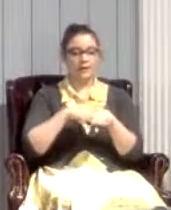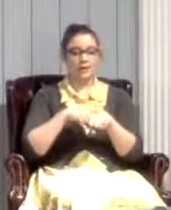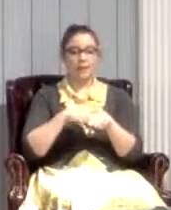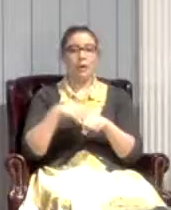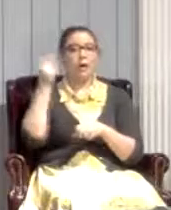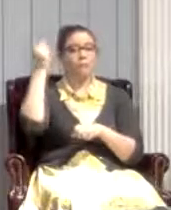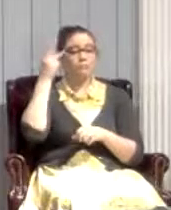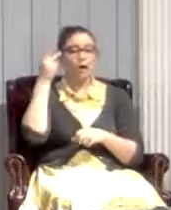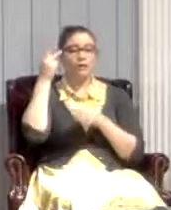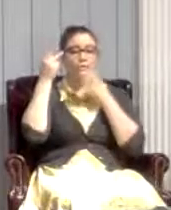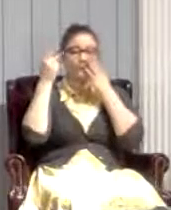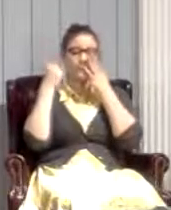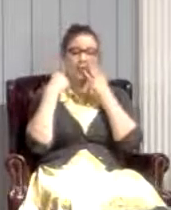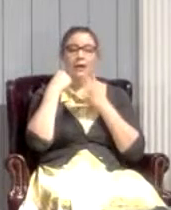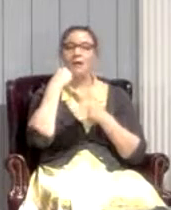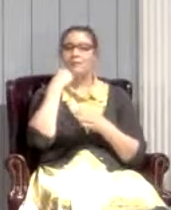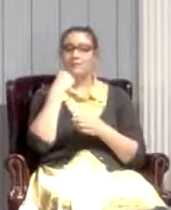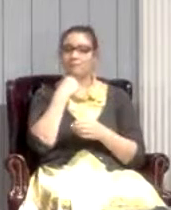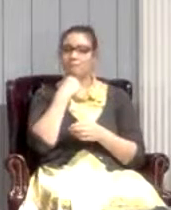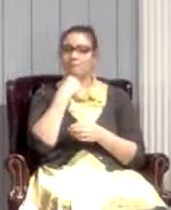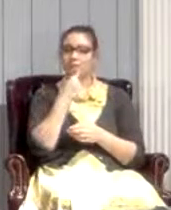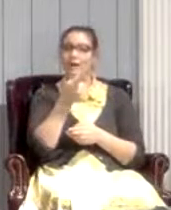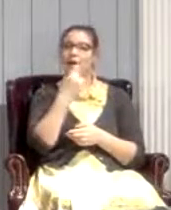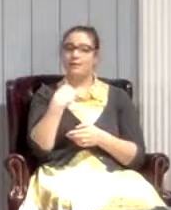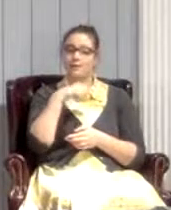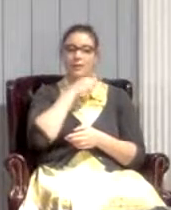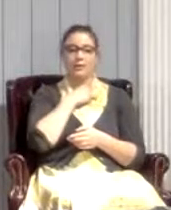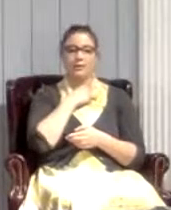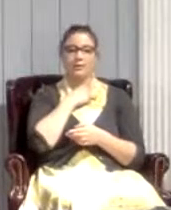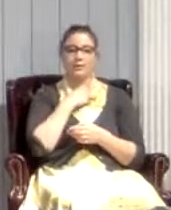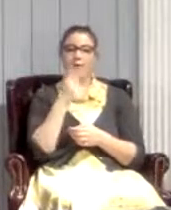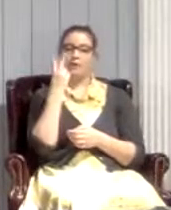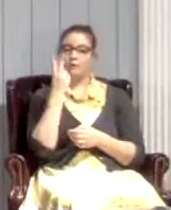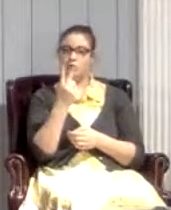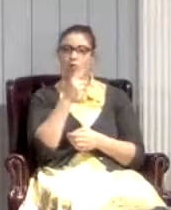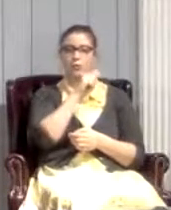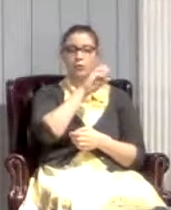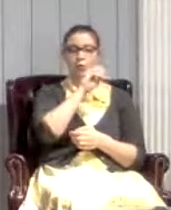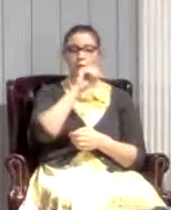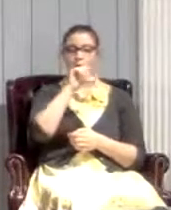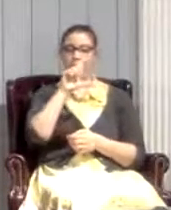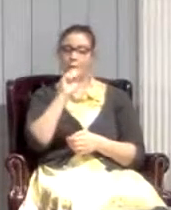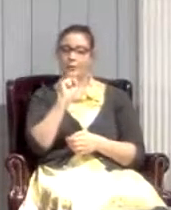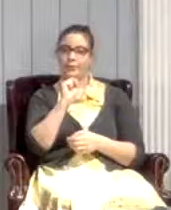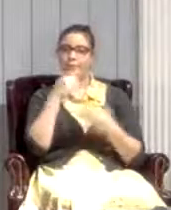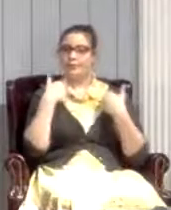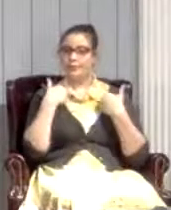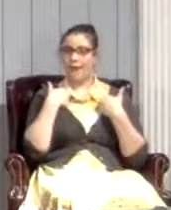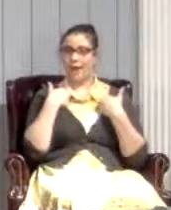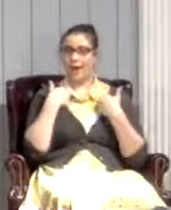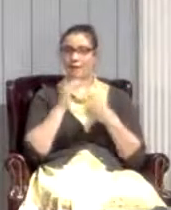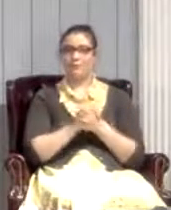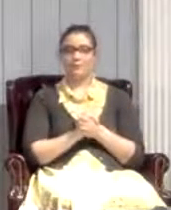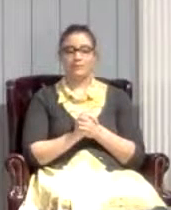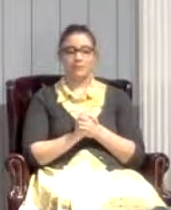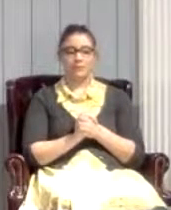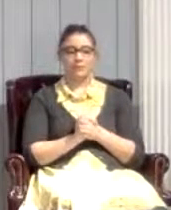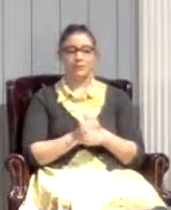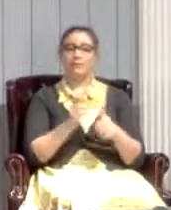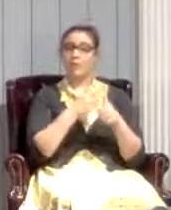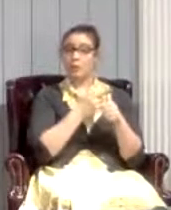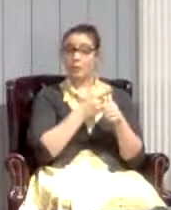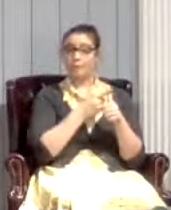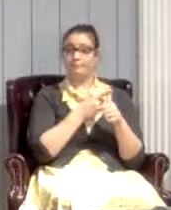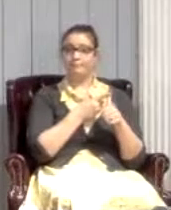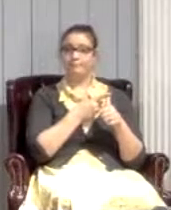Paul tells us about two tools that he had to deal with the troublemakers in this church. Those two tools were, first of